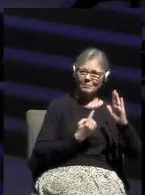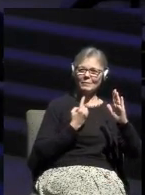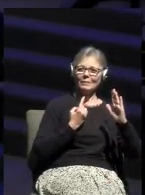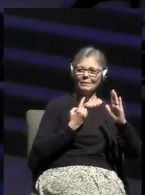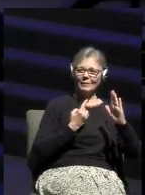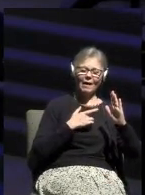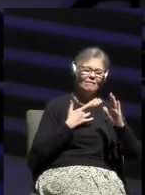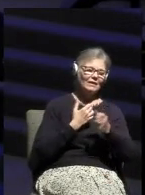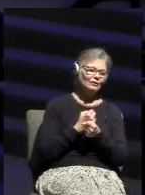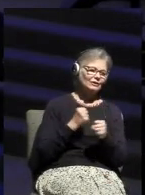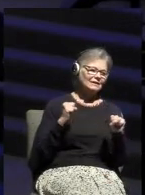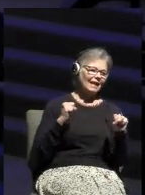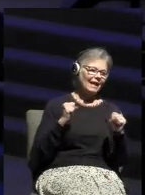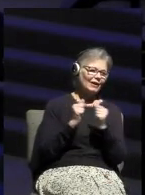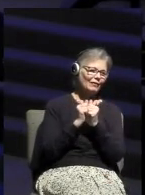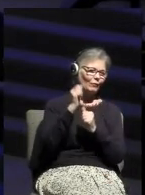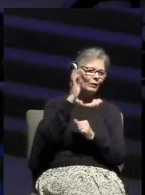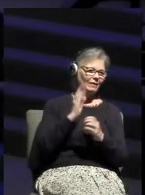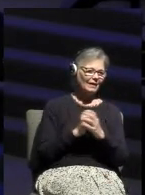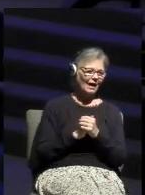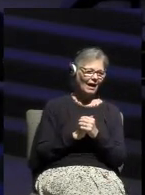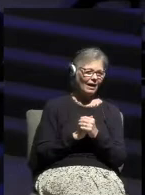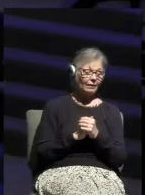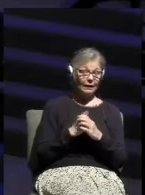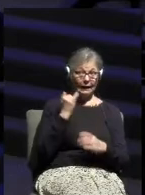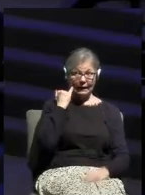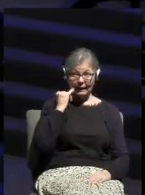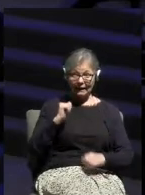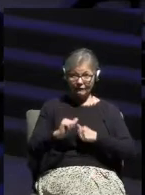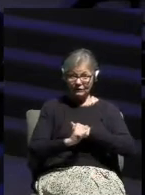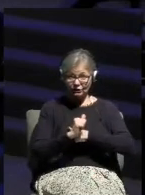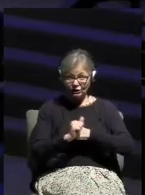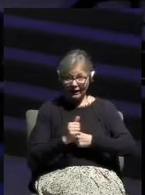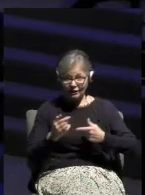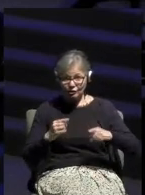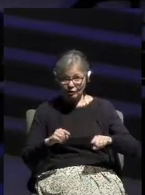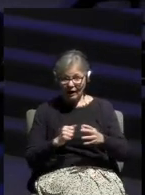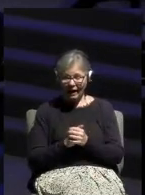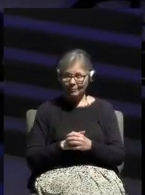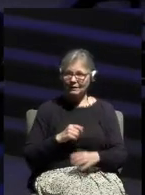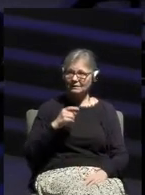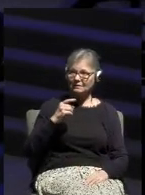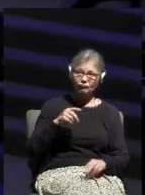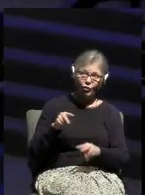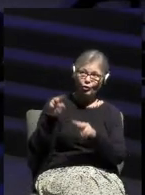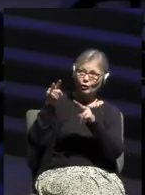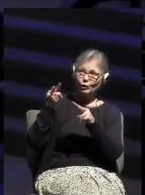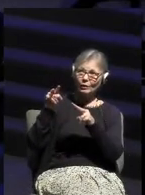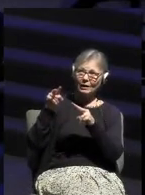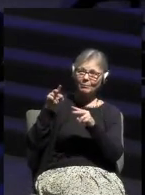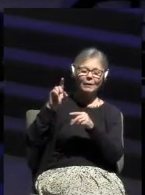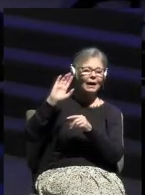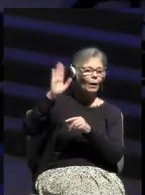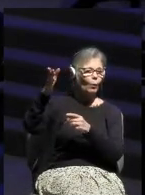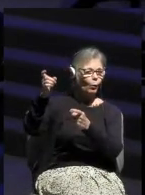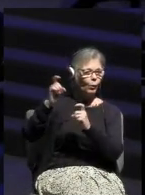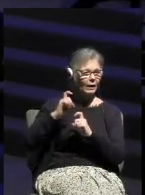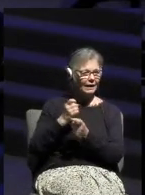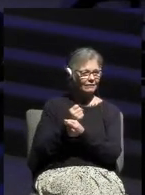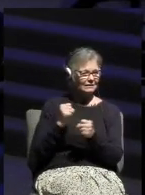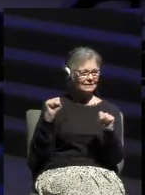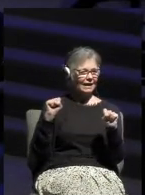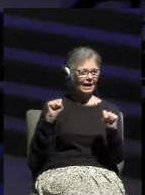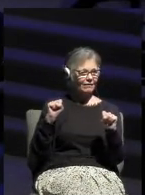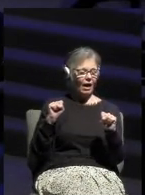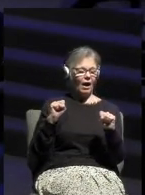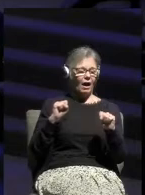And when it feels like there's danger, he wants to provide that place of safety. And when there